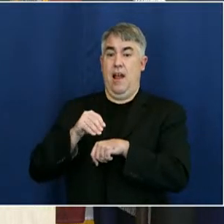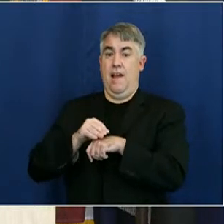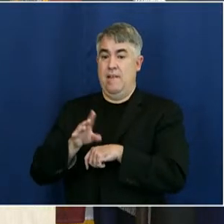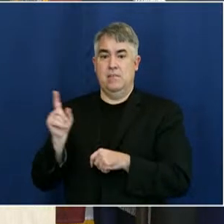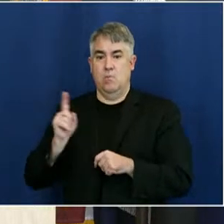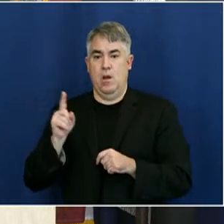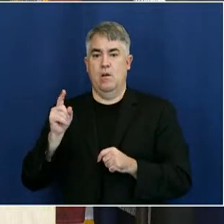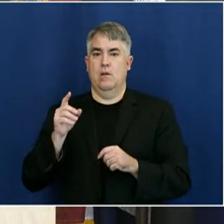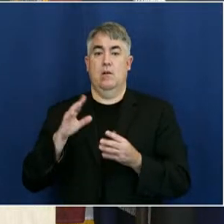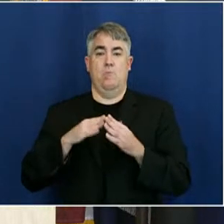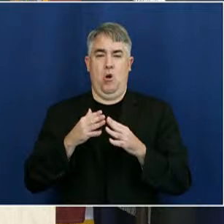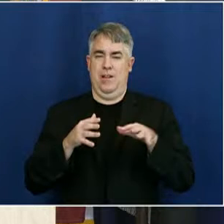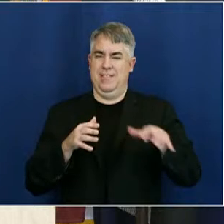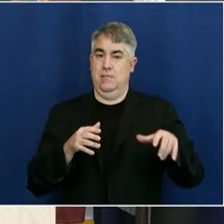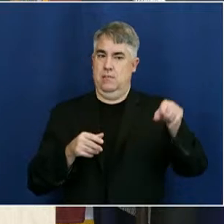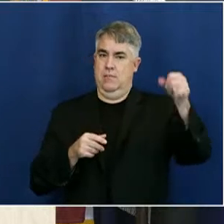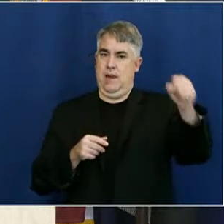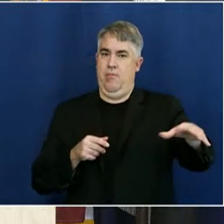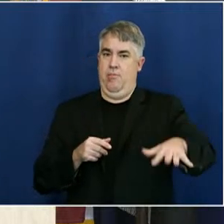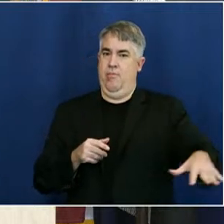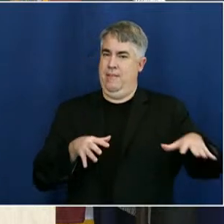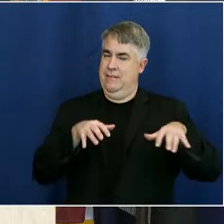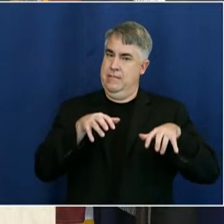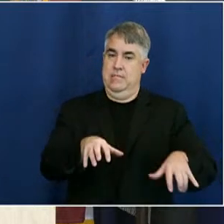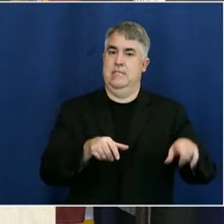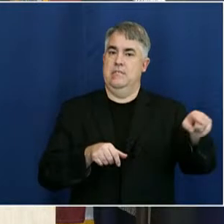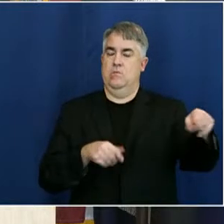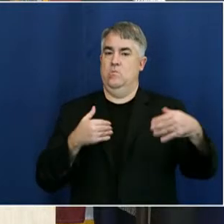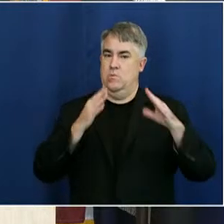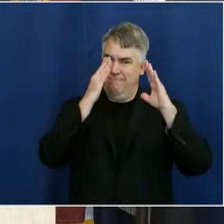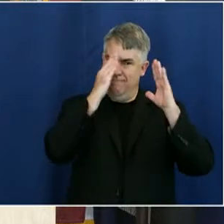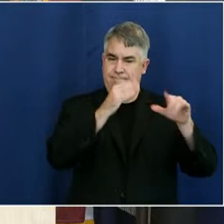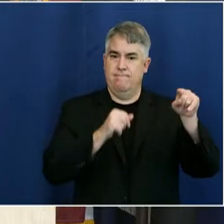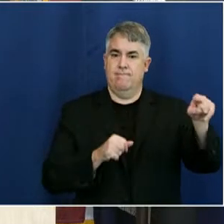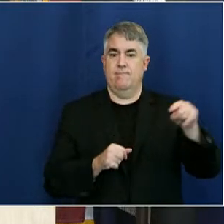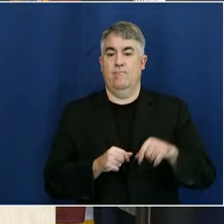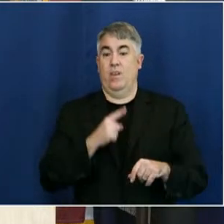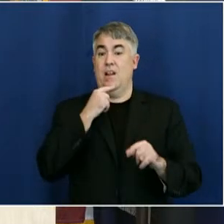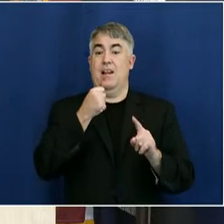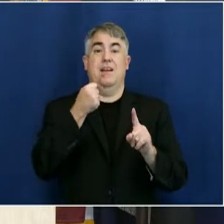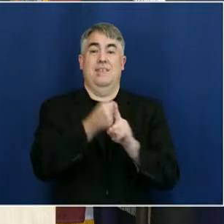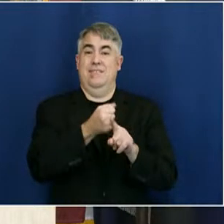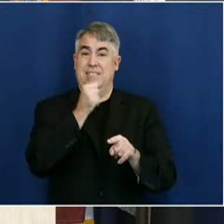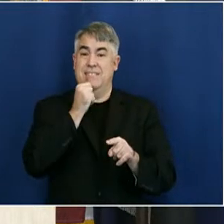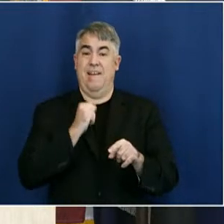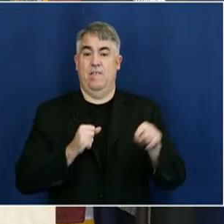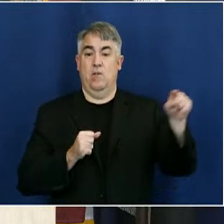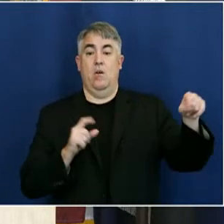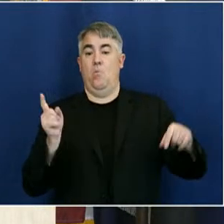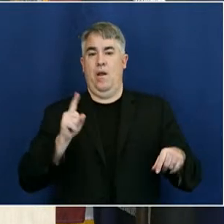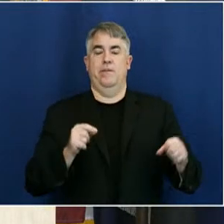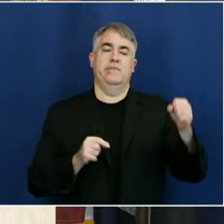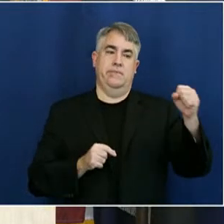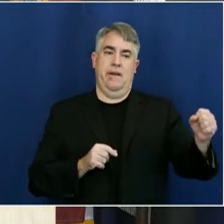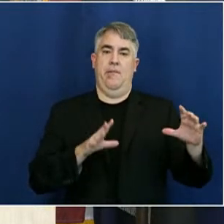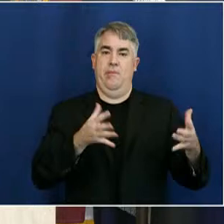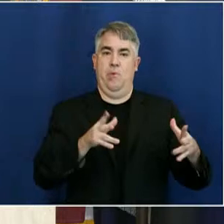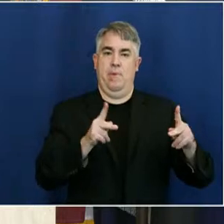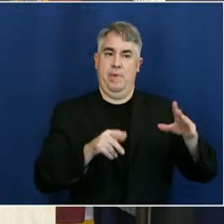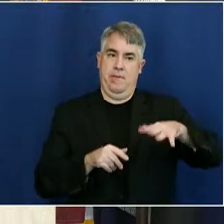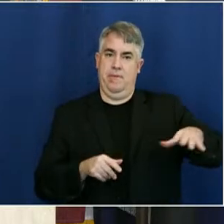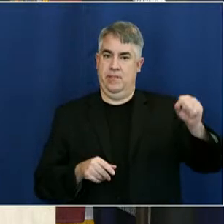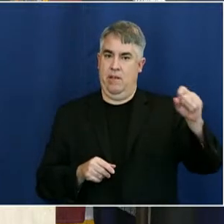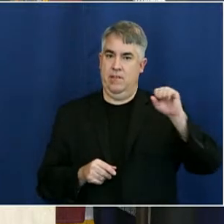some of the hardest communities, some of the communities that have been the hardest by the pandemic are in South County. And so I want to share with you